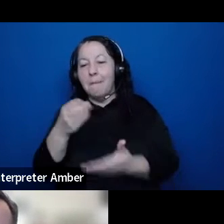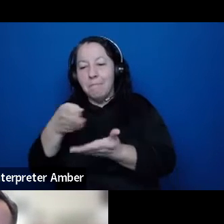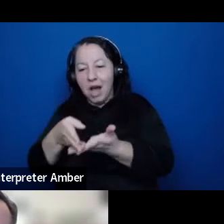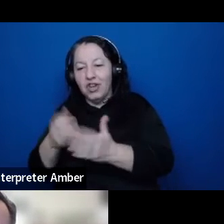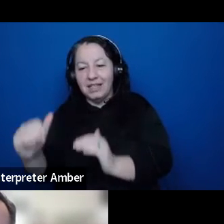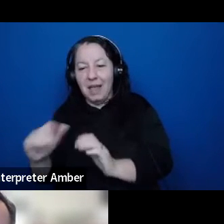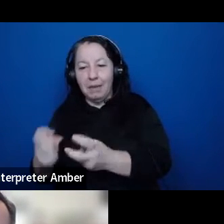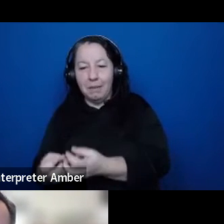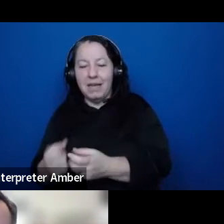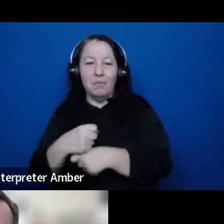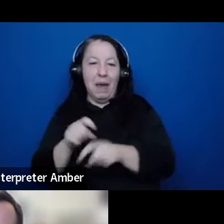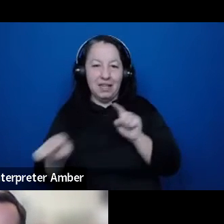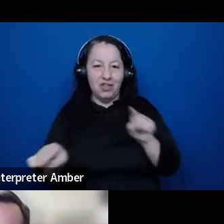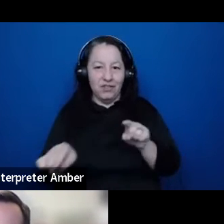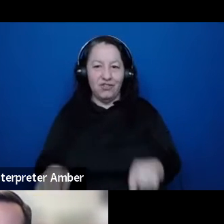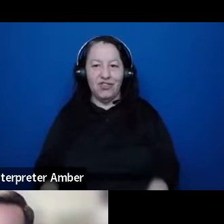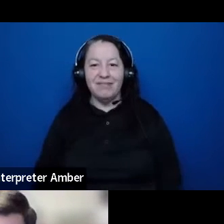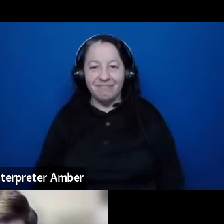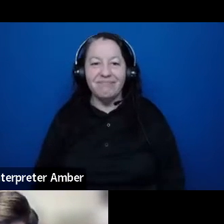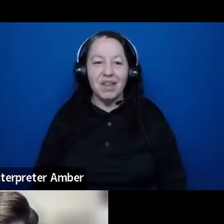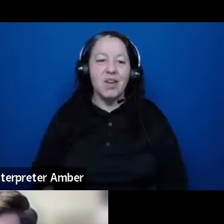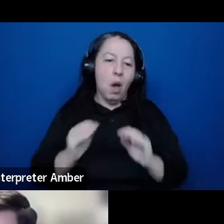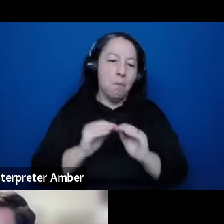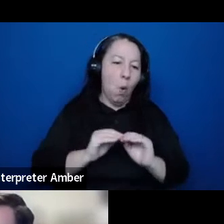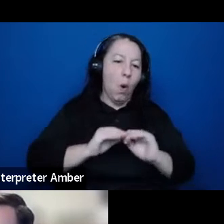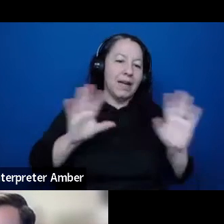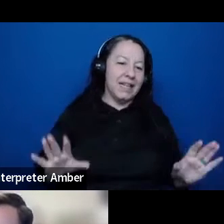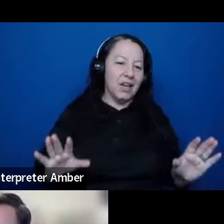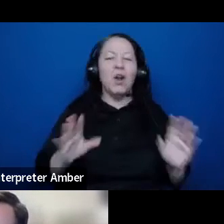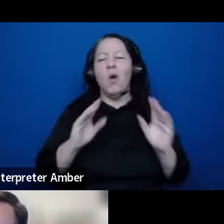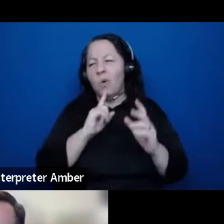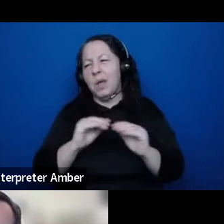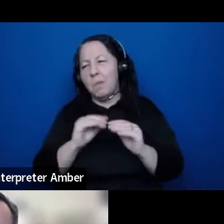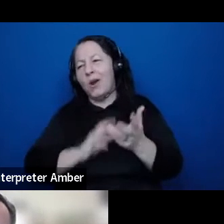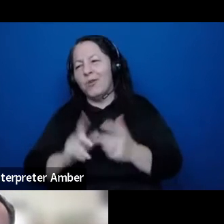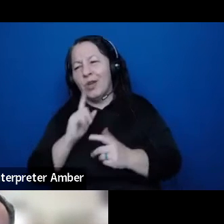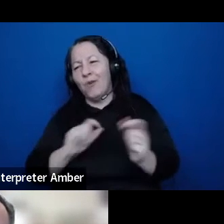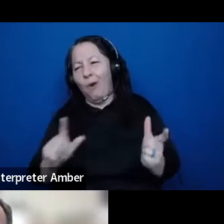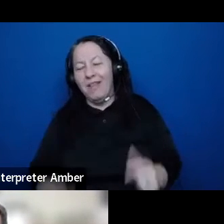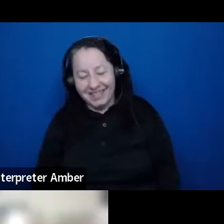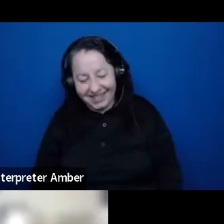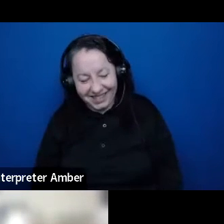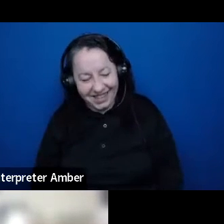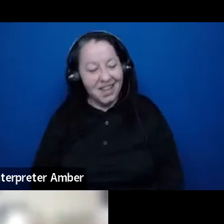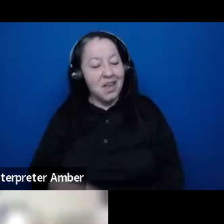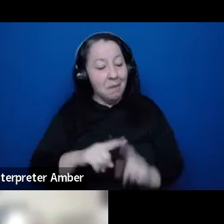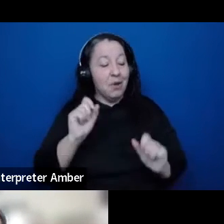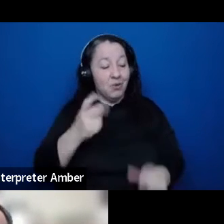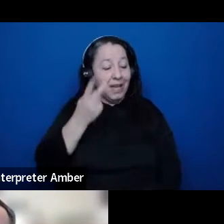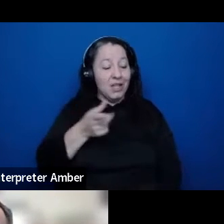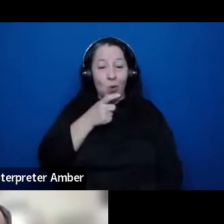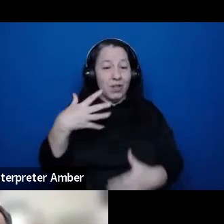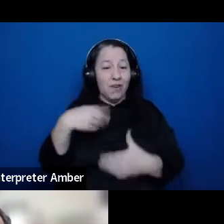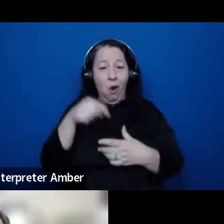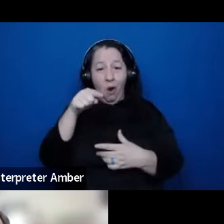that distinction, just to make it more confusing for everyone. But you can see who's on these committees. Honestly, there's not a